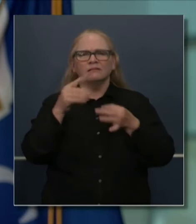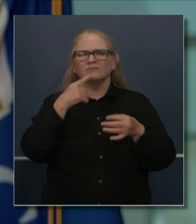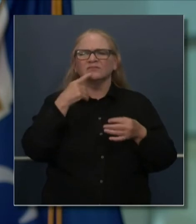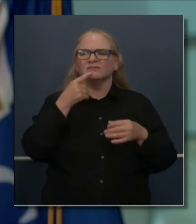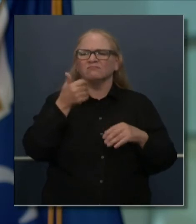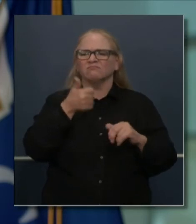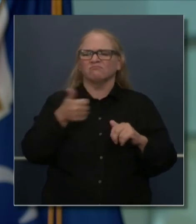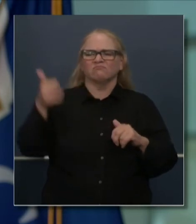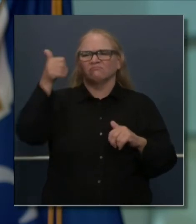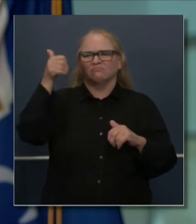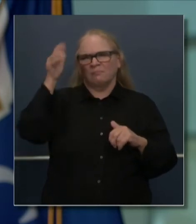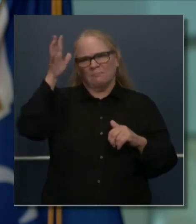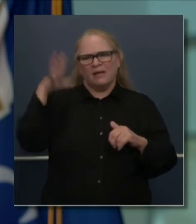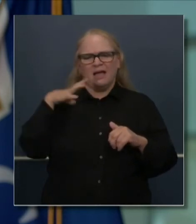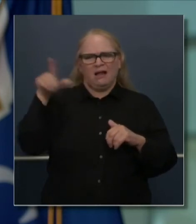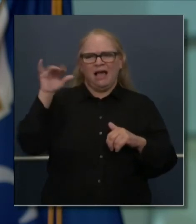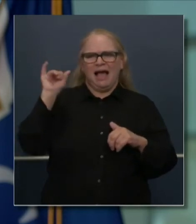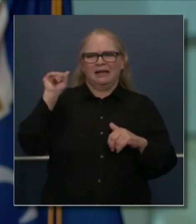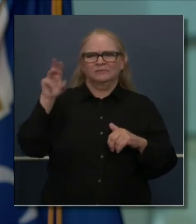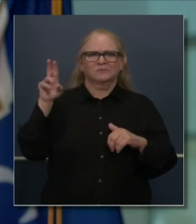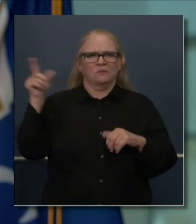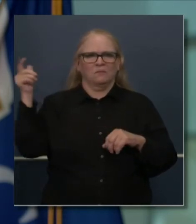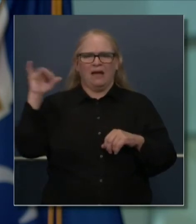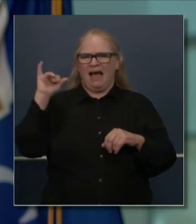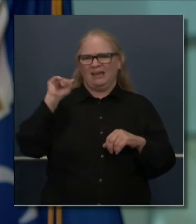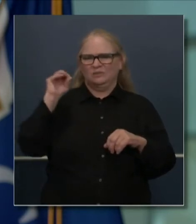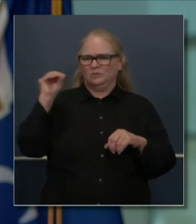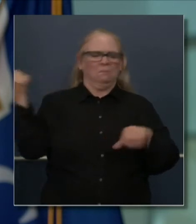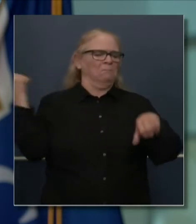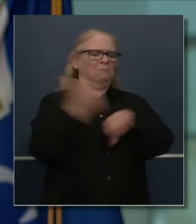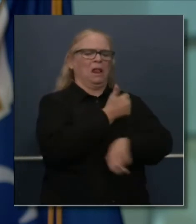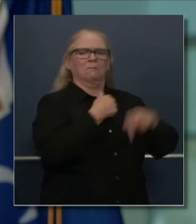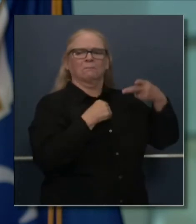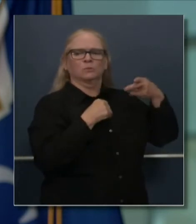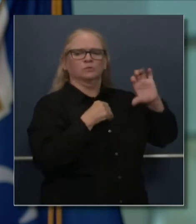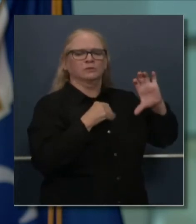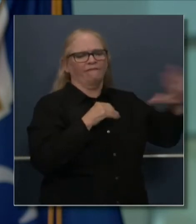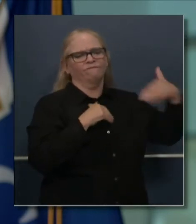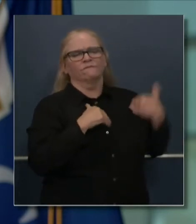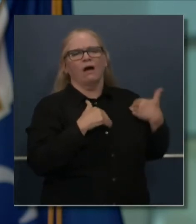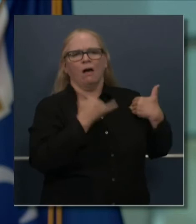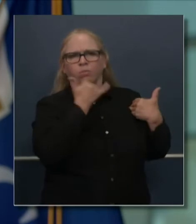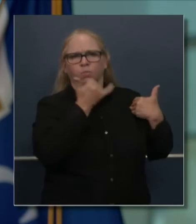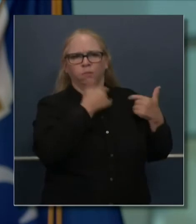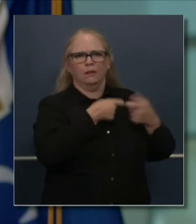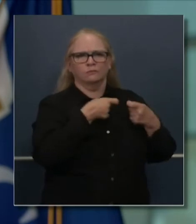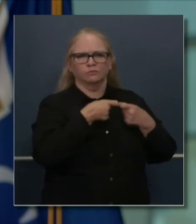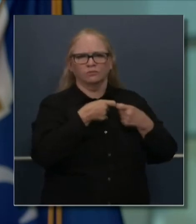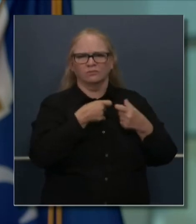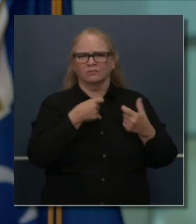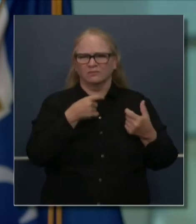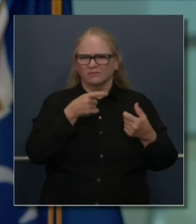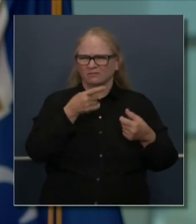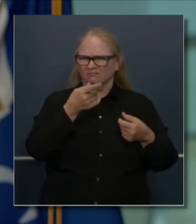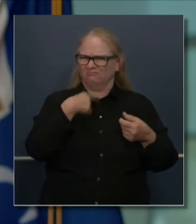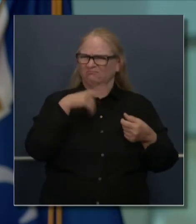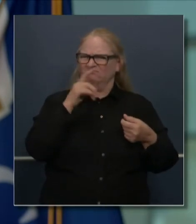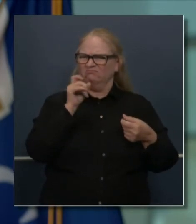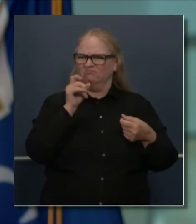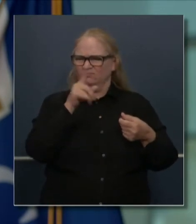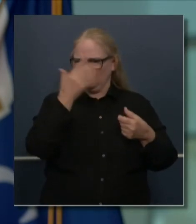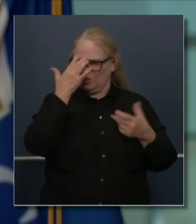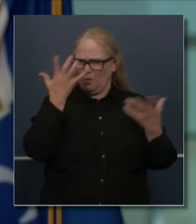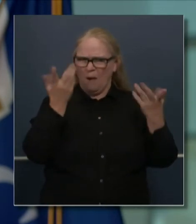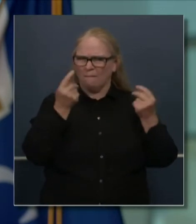at the PUC for this shortfall. Do you share that assessment? Is there anything you're planning to